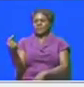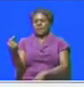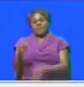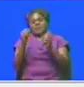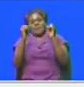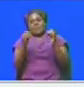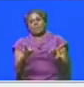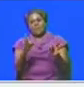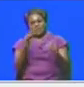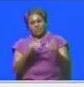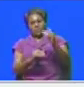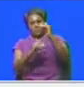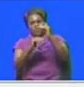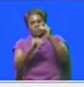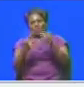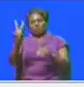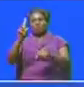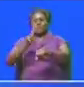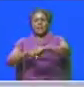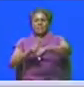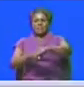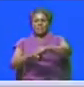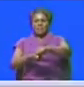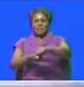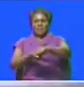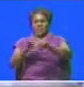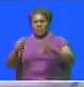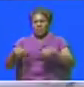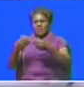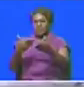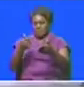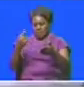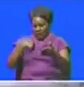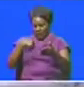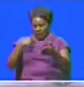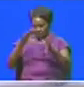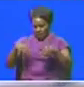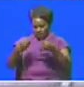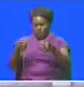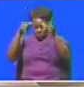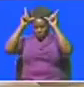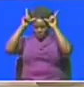If the minimum we are not going to double that, utakuja nikupatie ng'ombe.